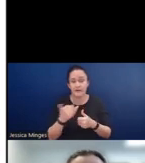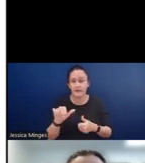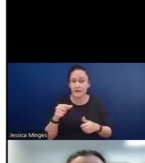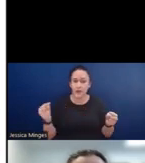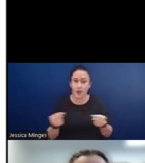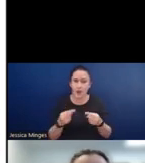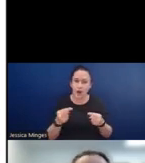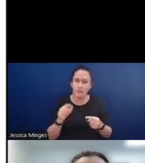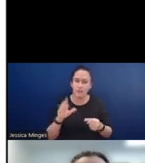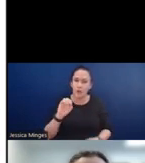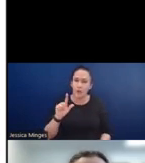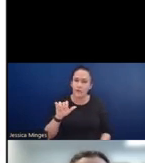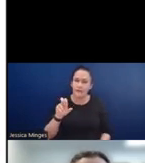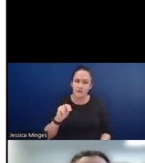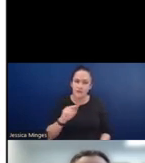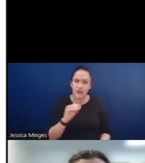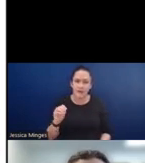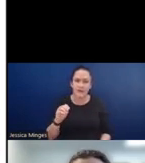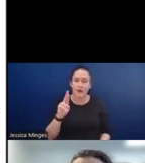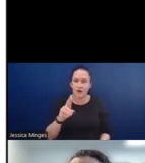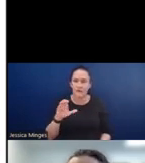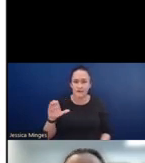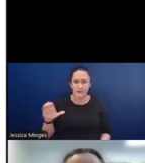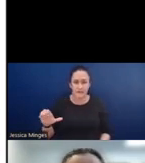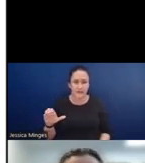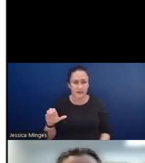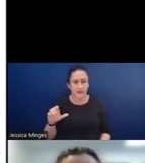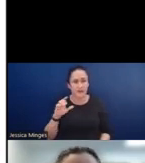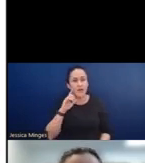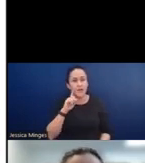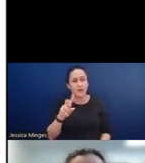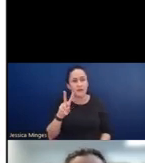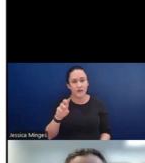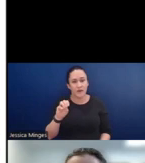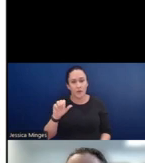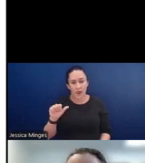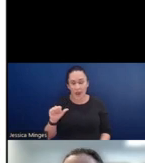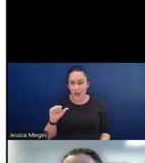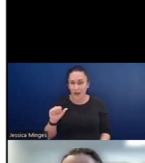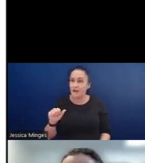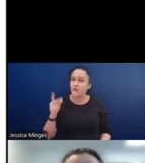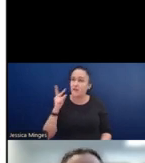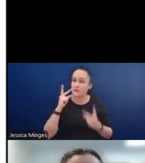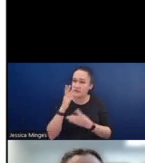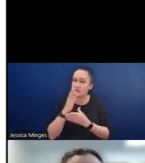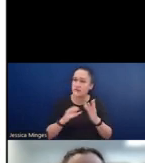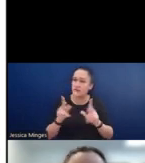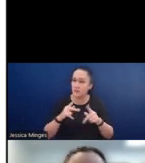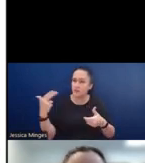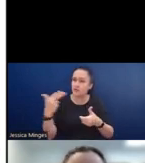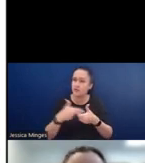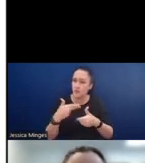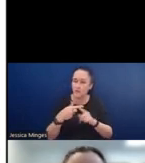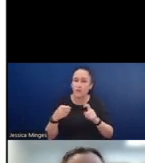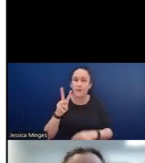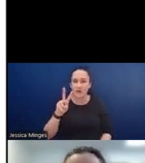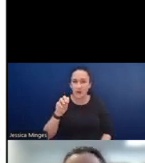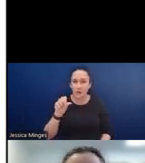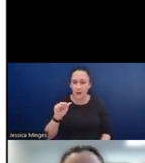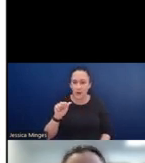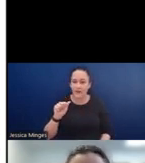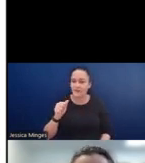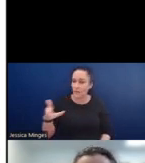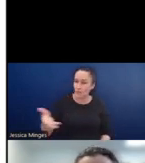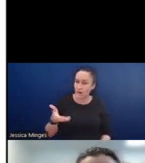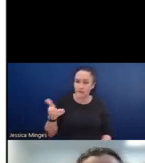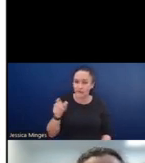the RCC VOA Clay. And I see at least some people have joined from VOA. So welcome to them and